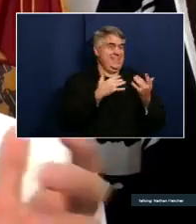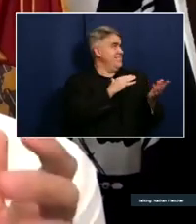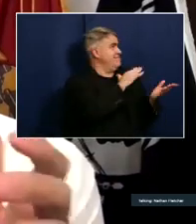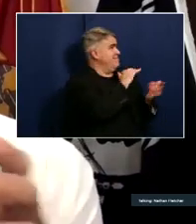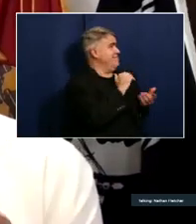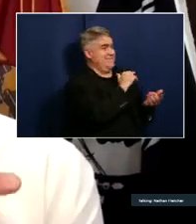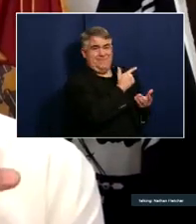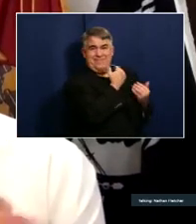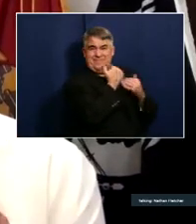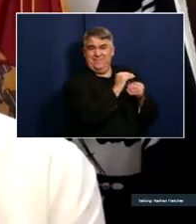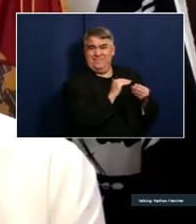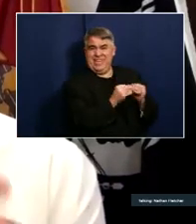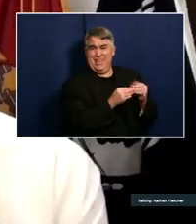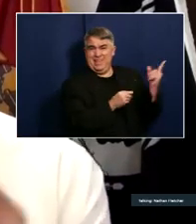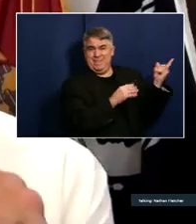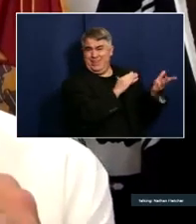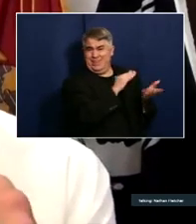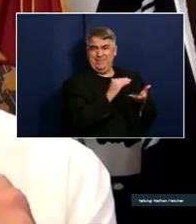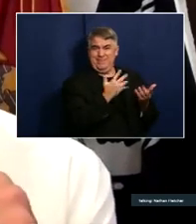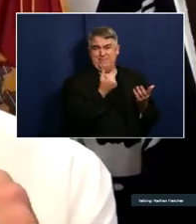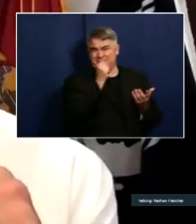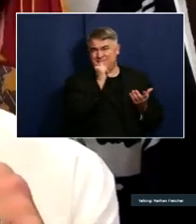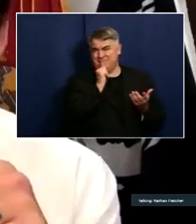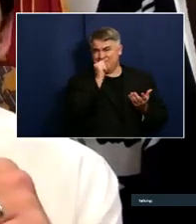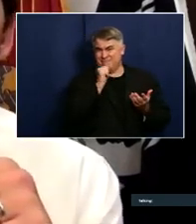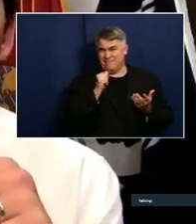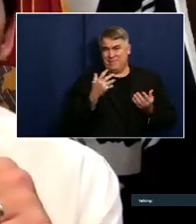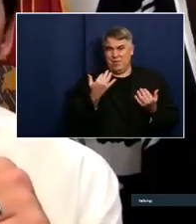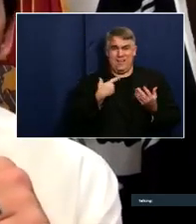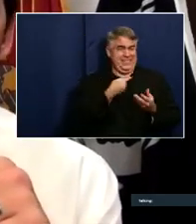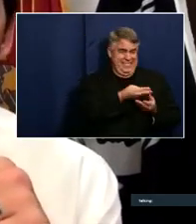to get to everyone in San Diego County.